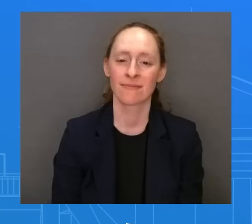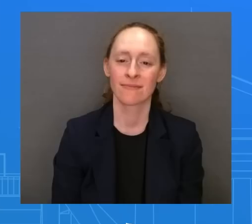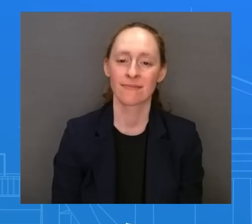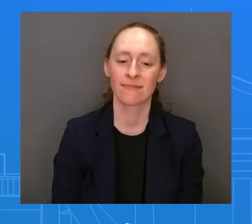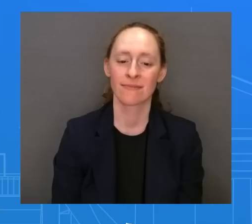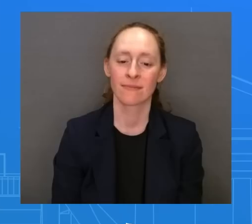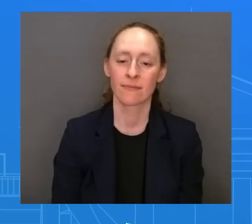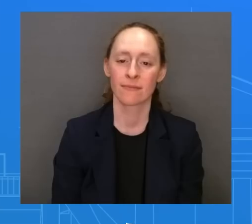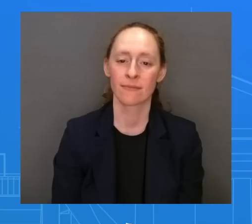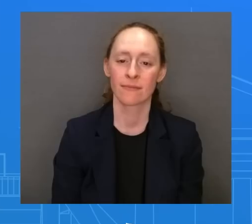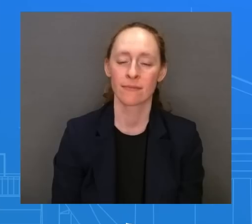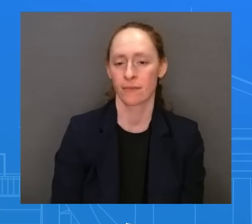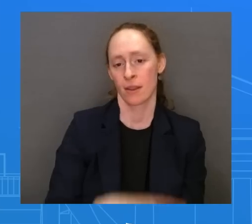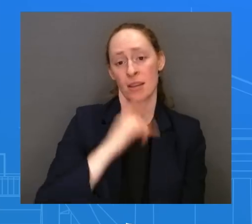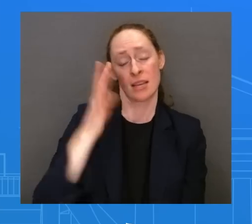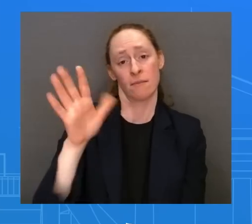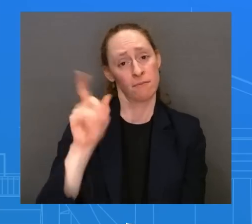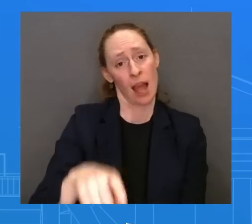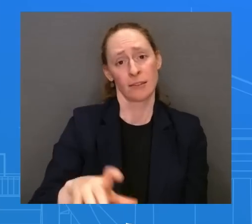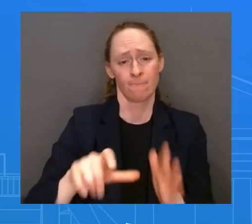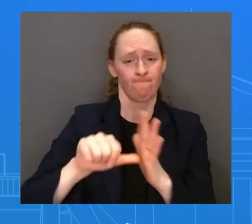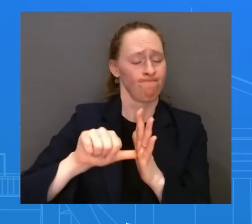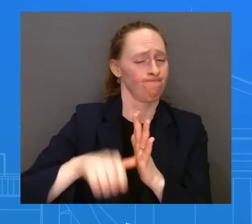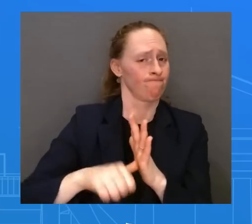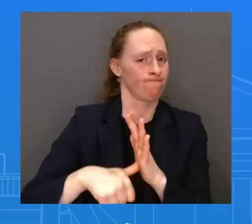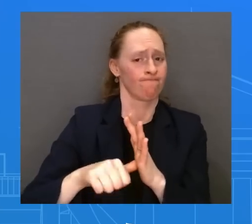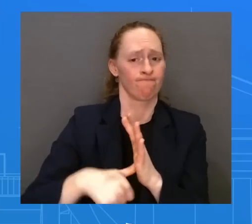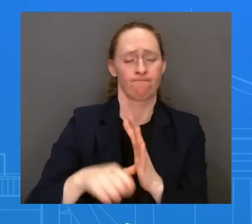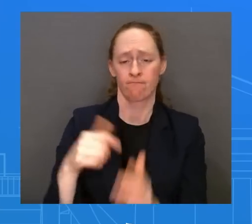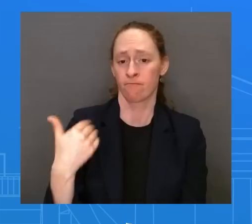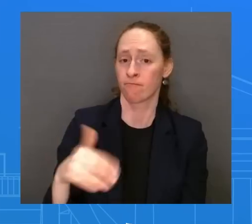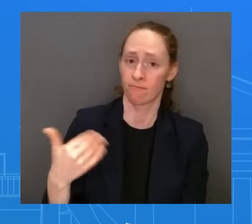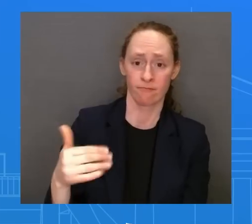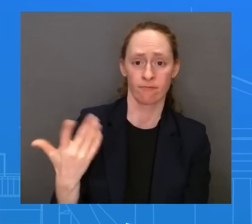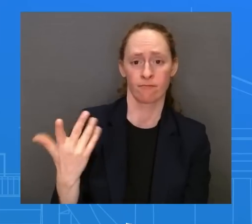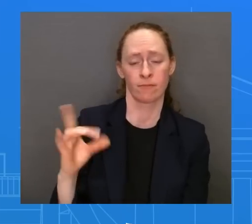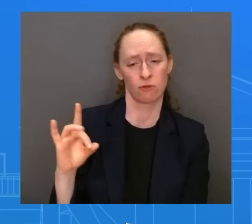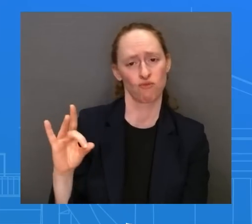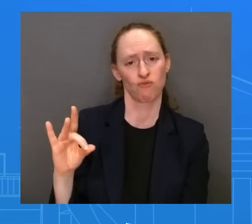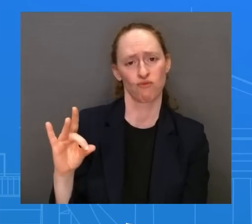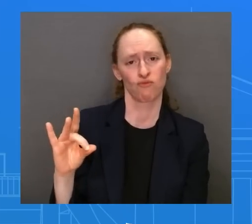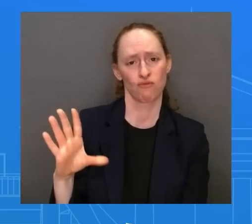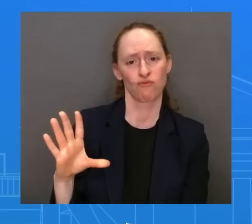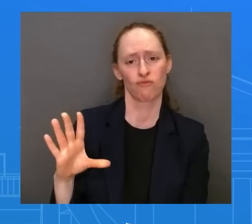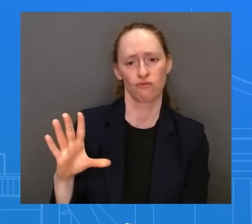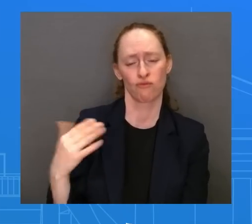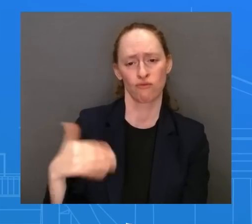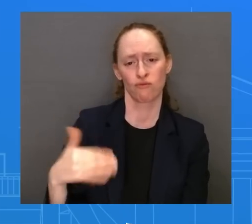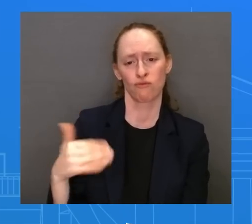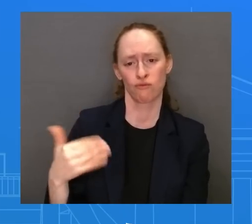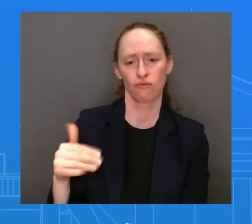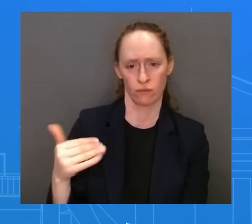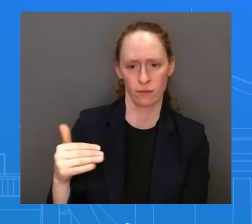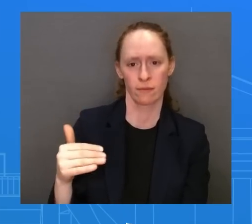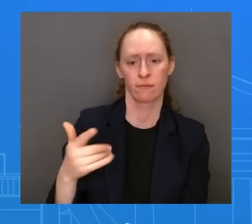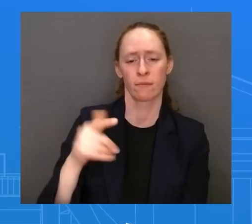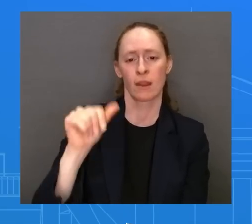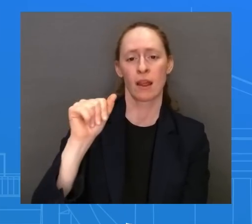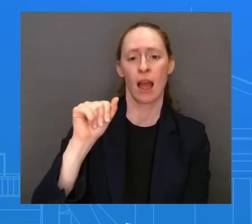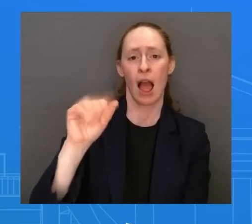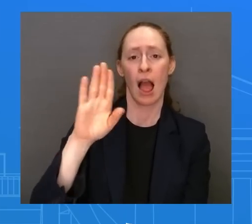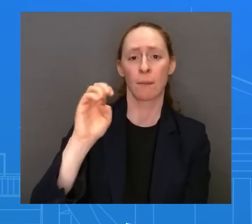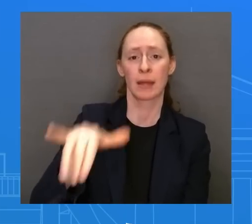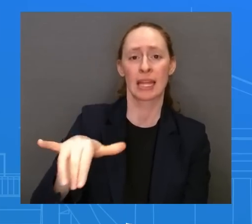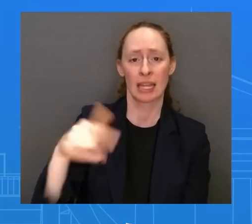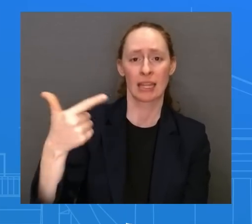on the Abbey gate at how many Karzai International Airport on the 26th of August the president at